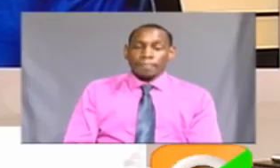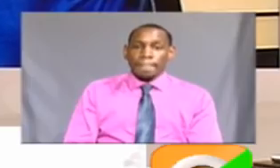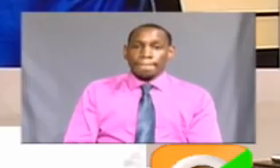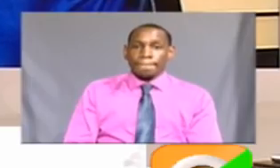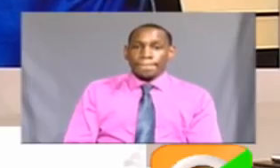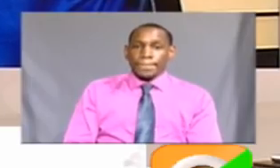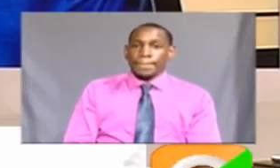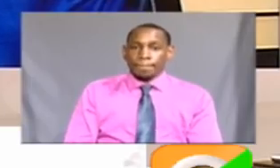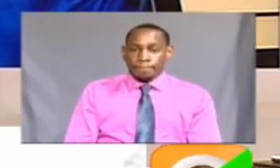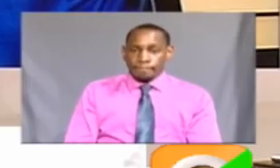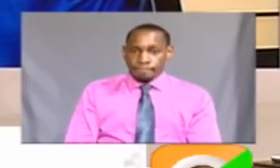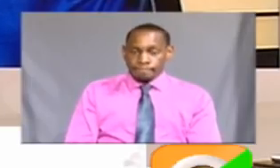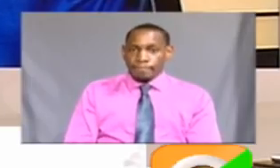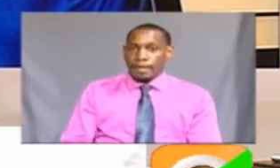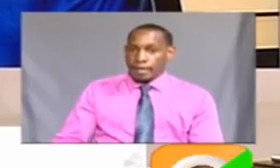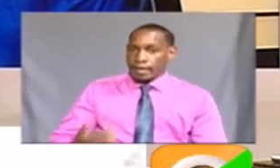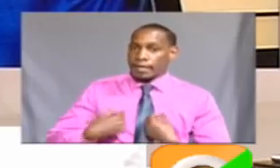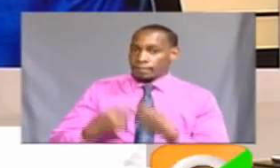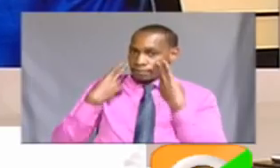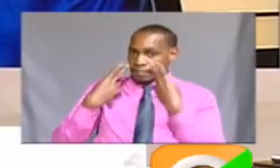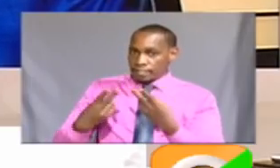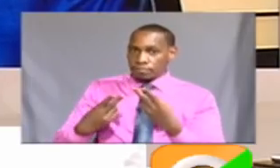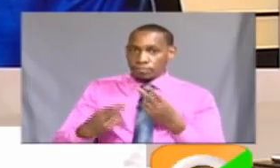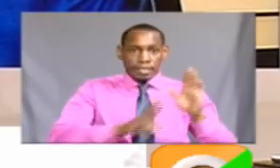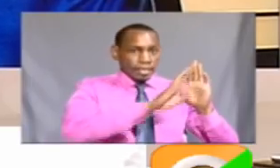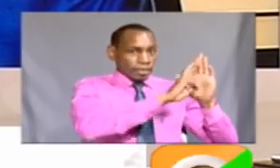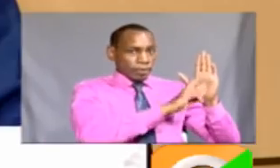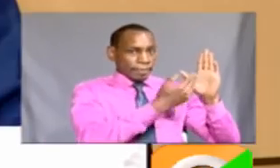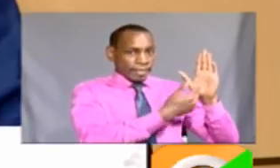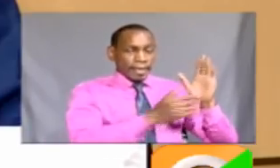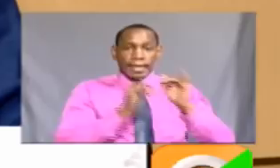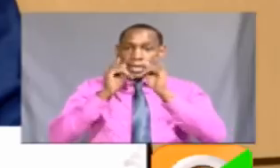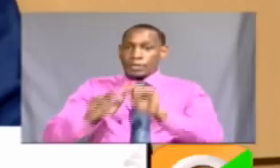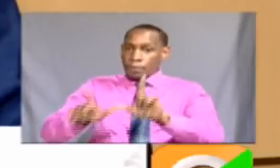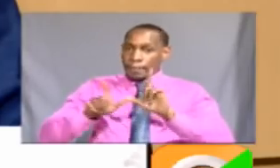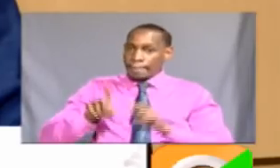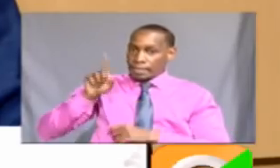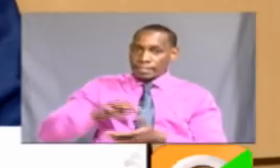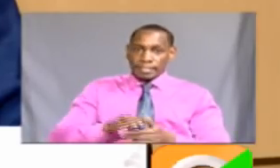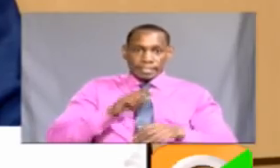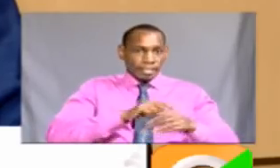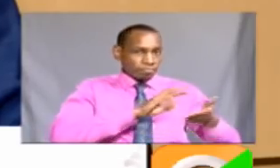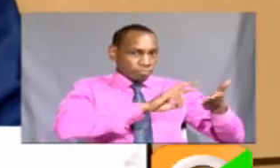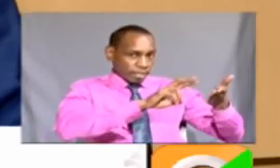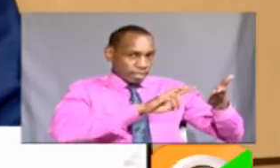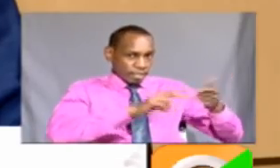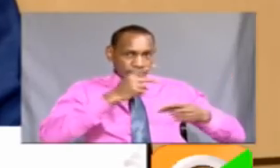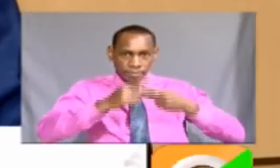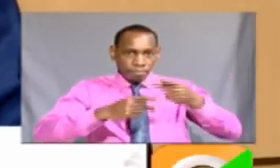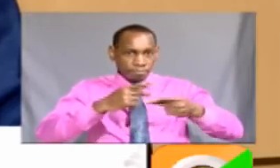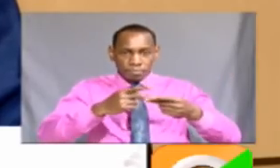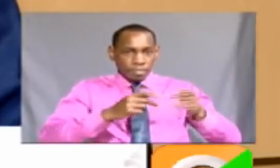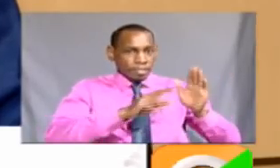We have seen a requirement for a new permit. When I went through the protocols, I did not see how much it would